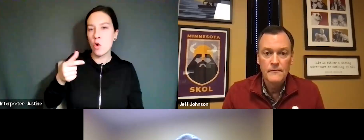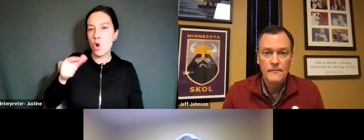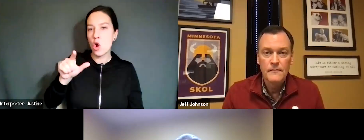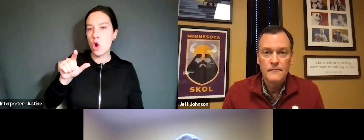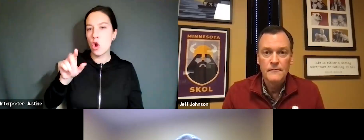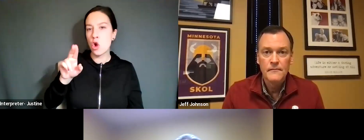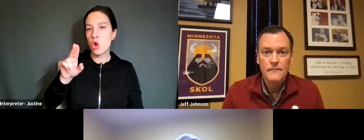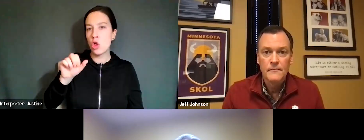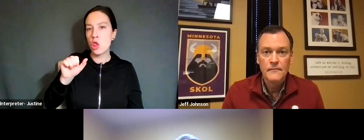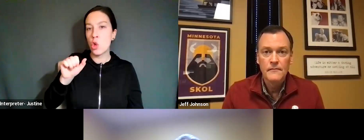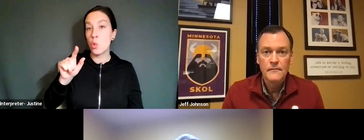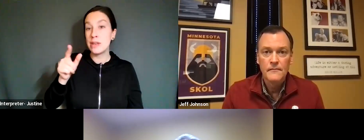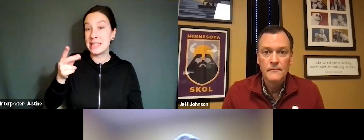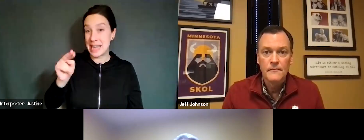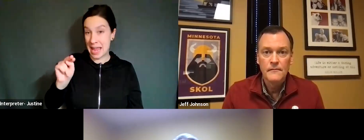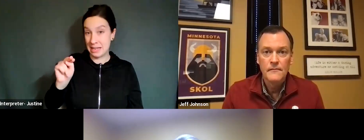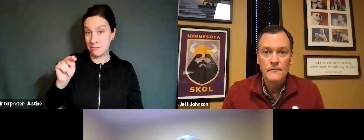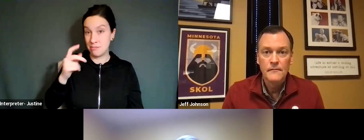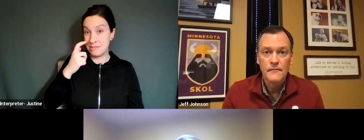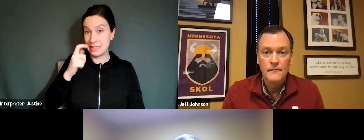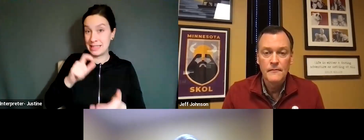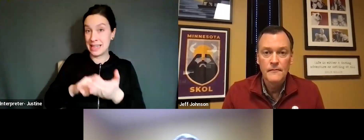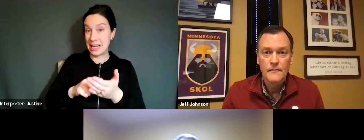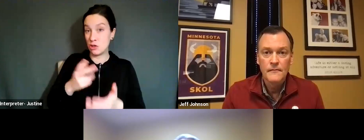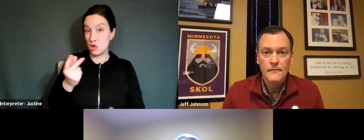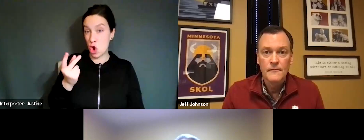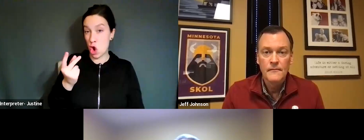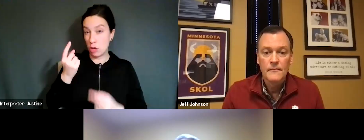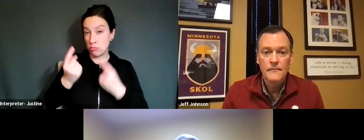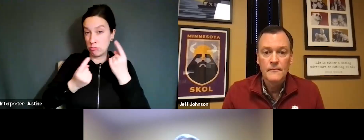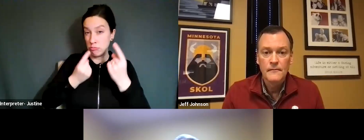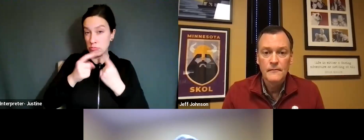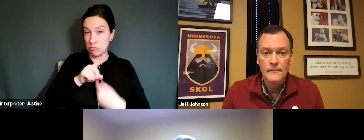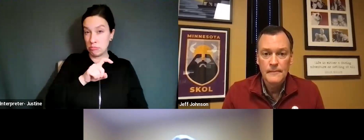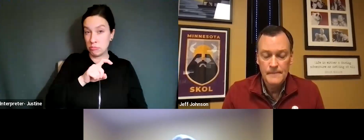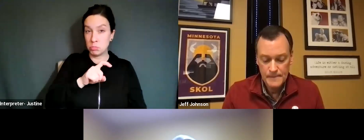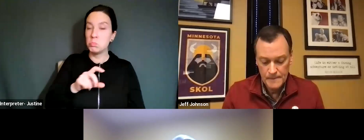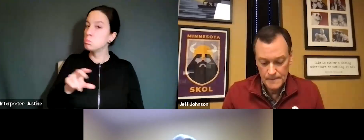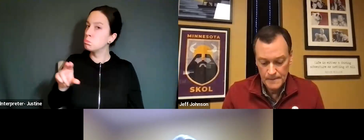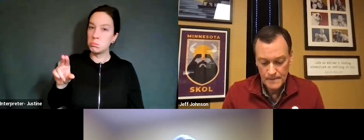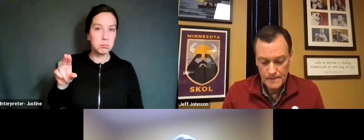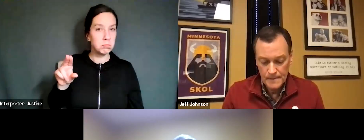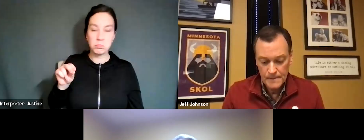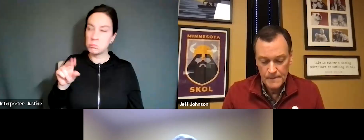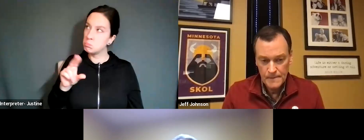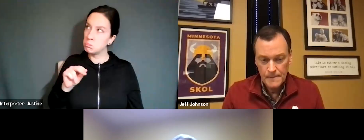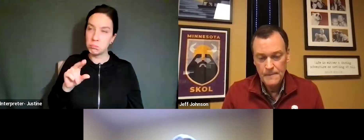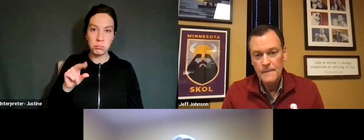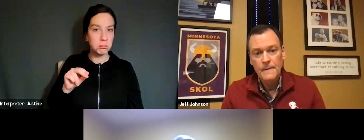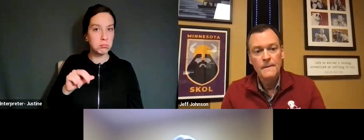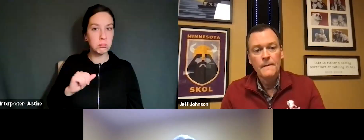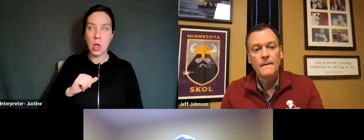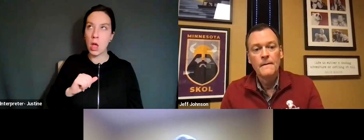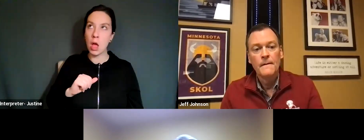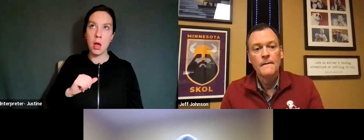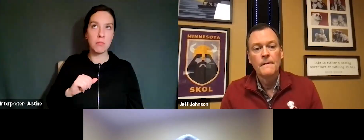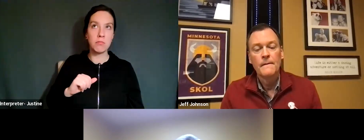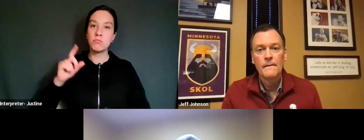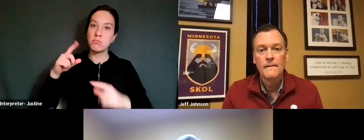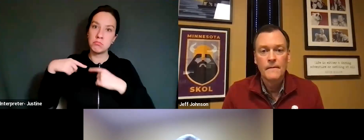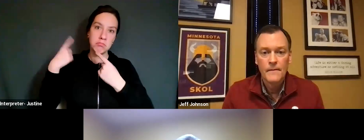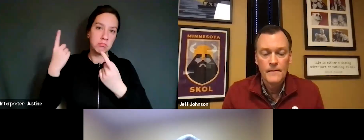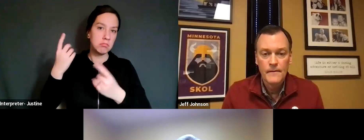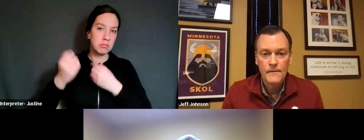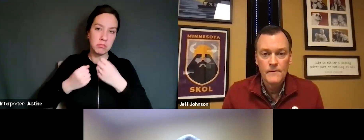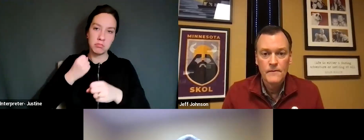dogs? We have not. I've had phone calls over the years for